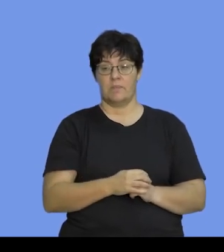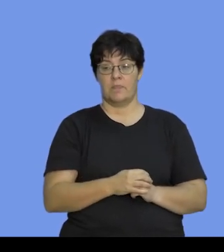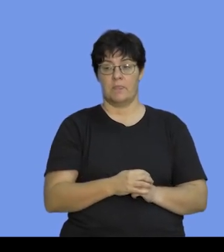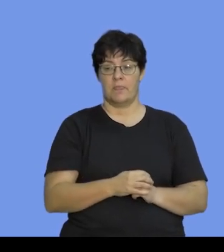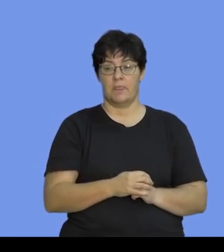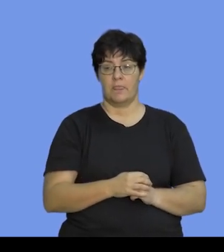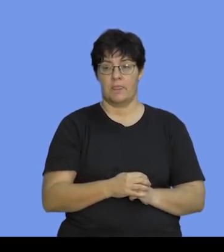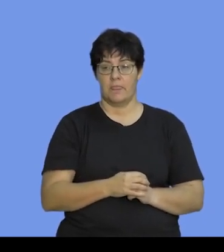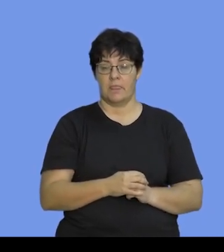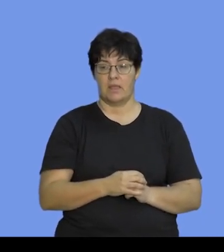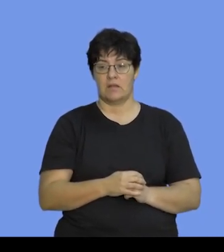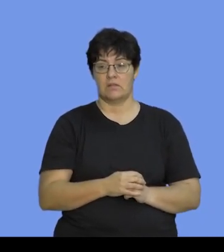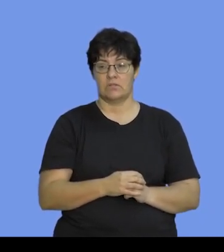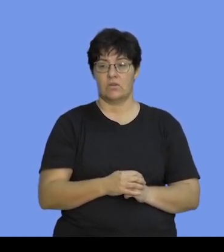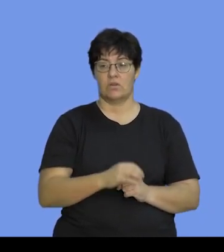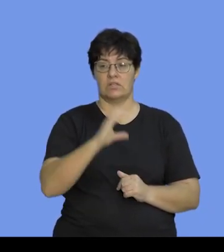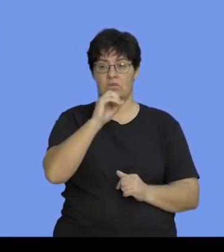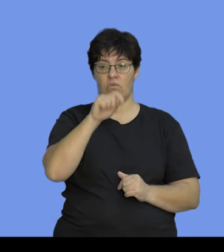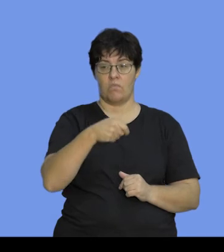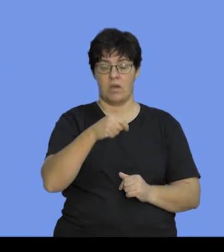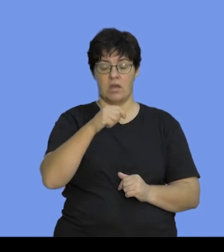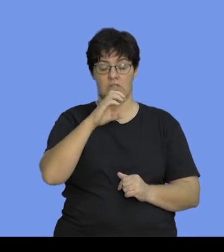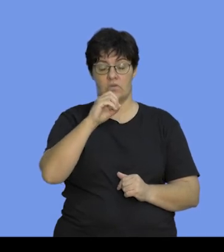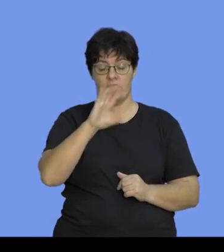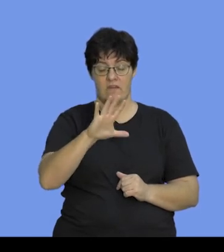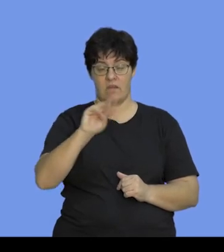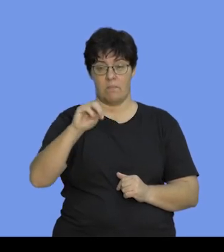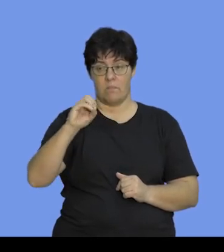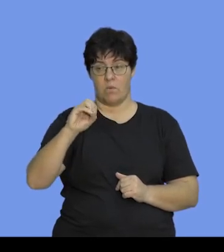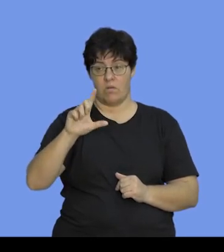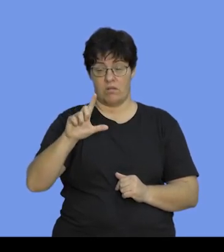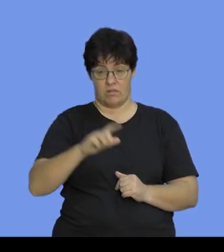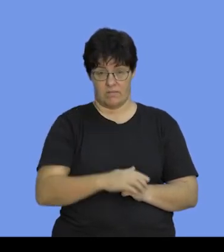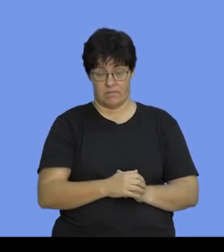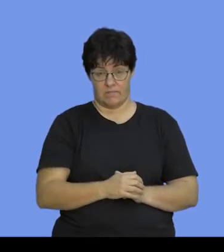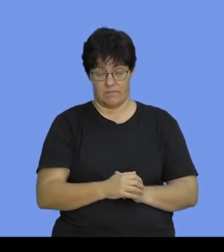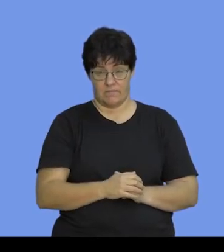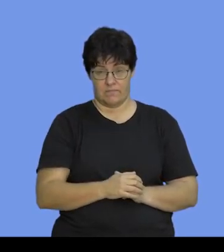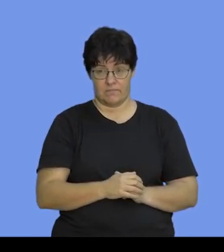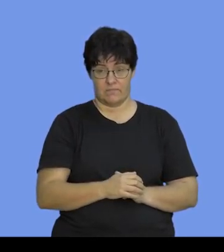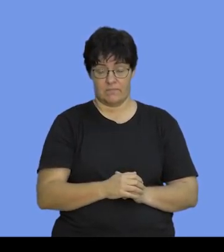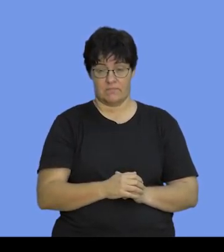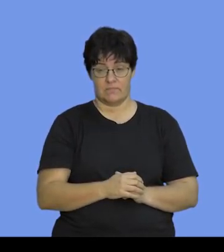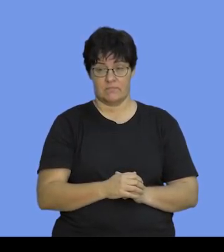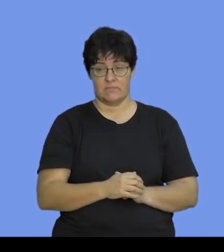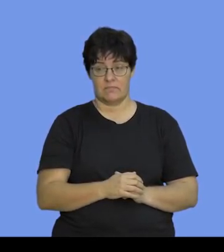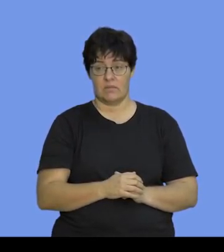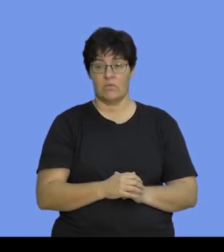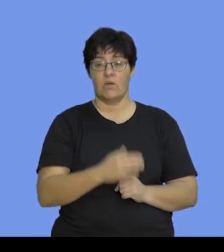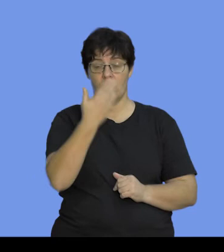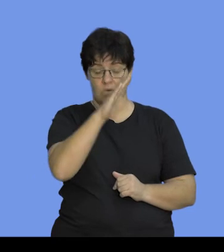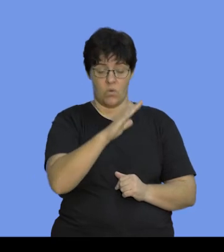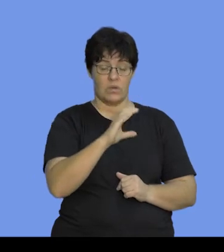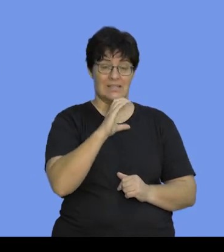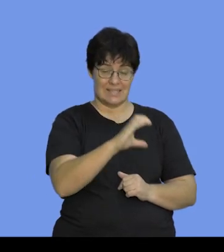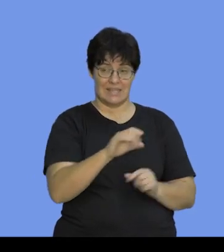right? 0.05 mole, okay? Now, then if that's the case, then we know that C